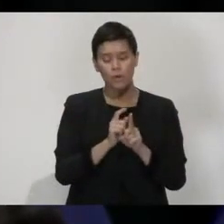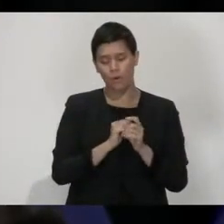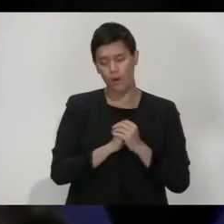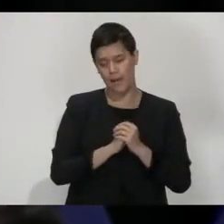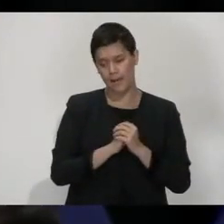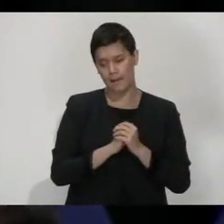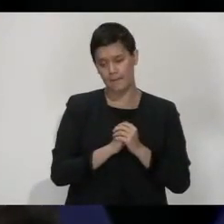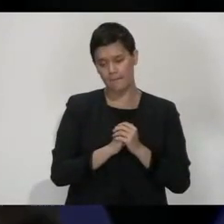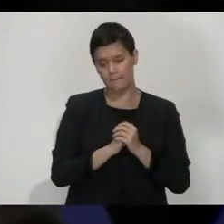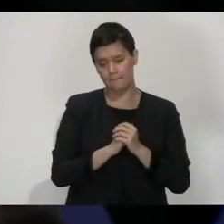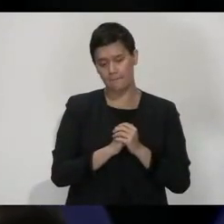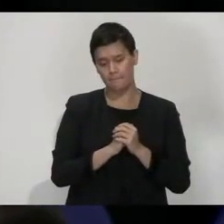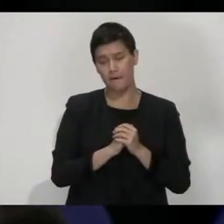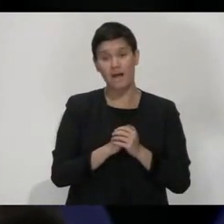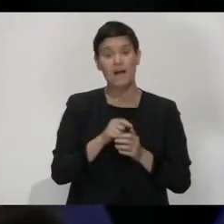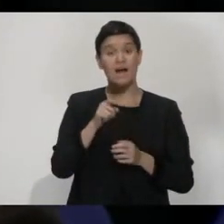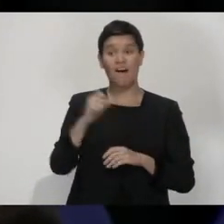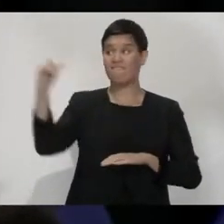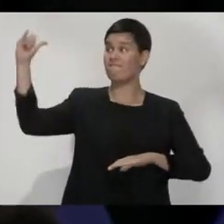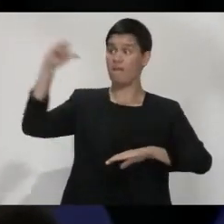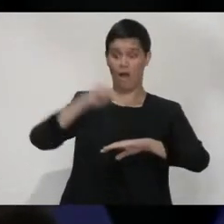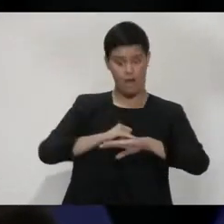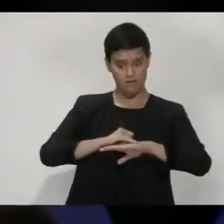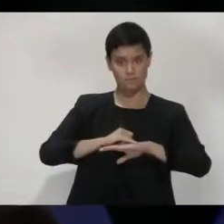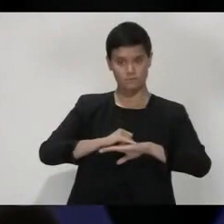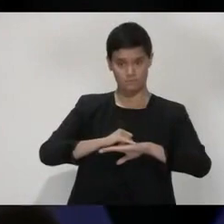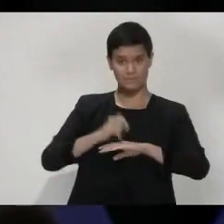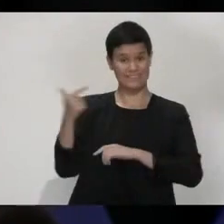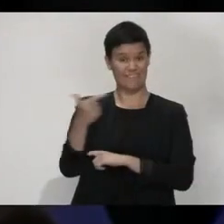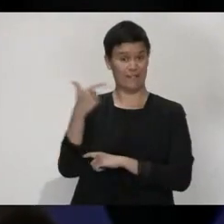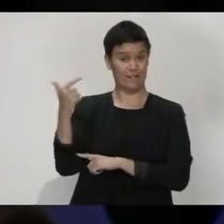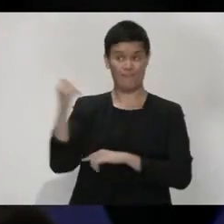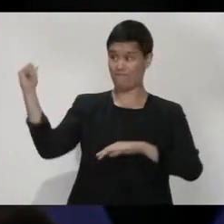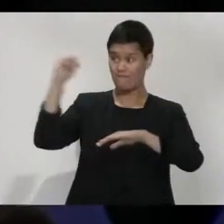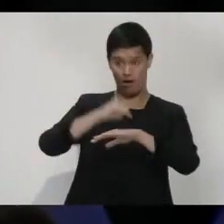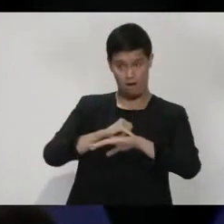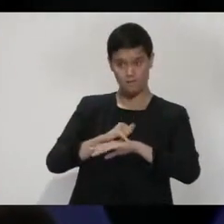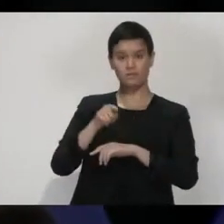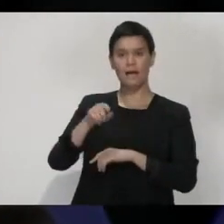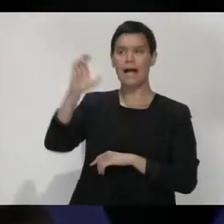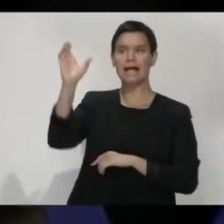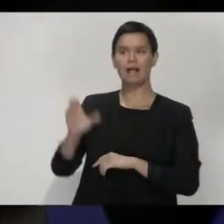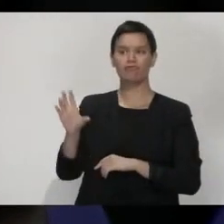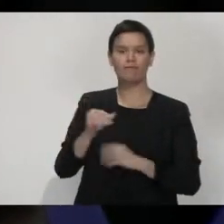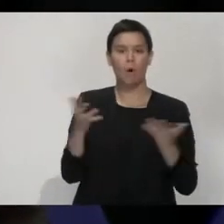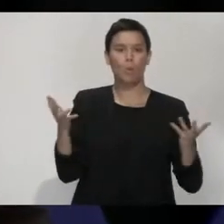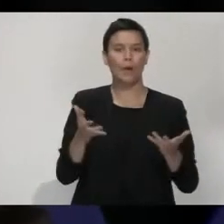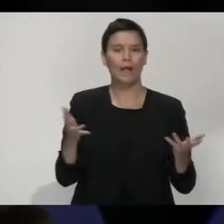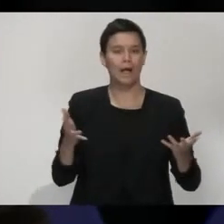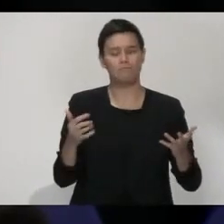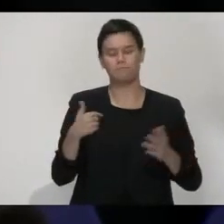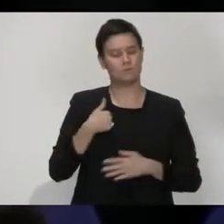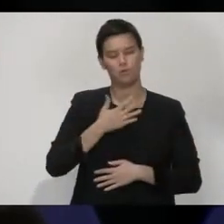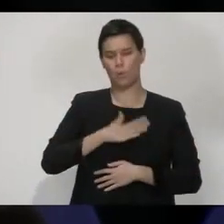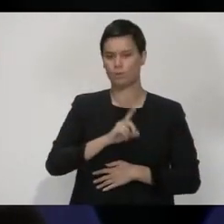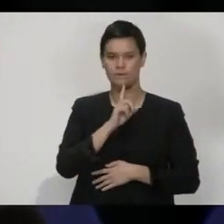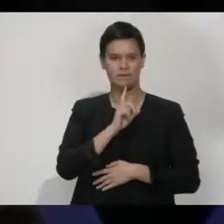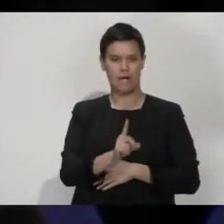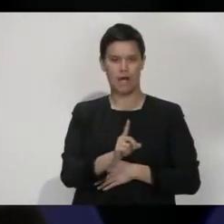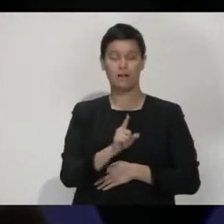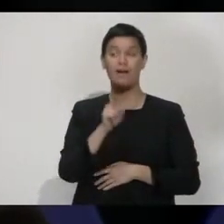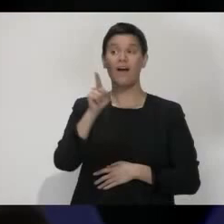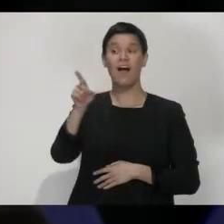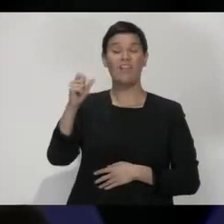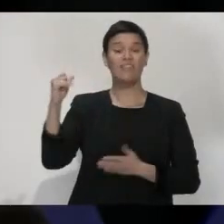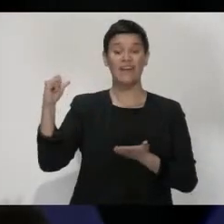I don't want to say what country because I don't know what country each traveller was from. The flight was an Air India flight, but that